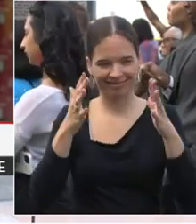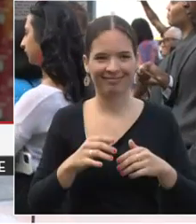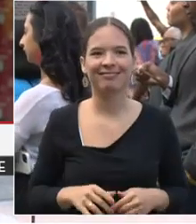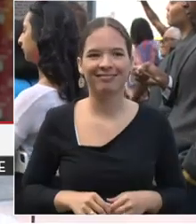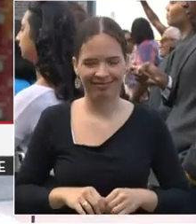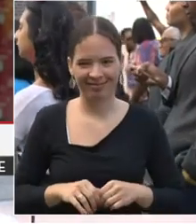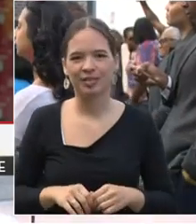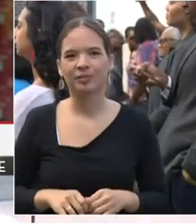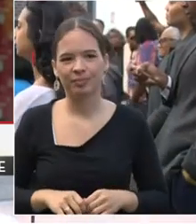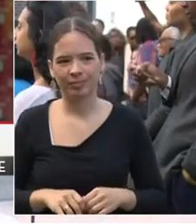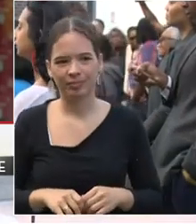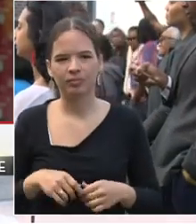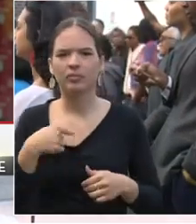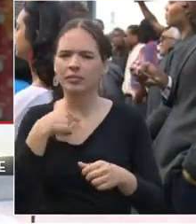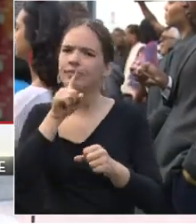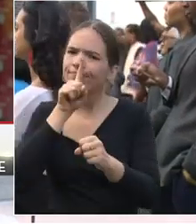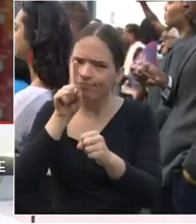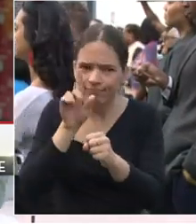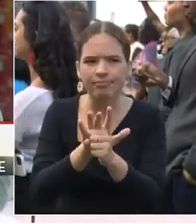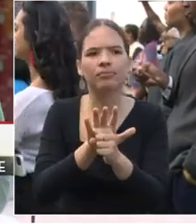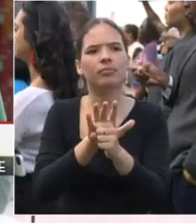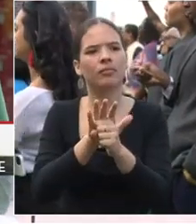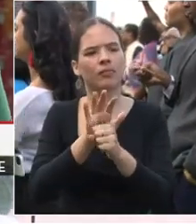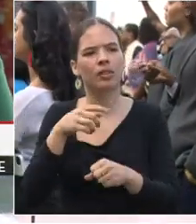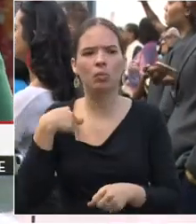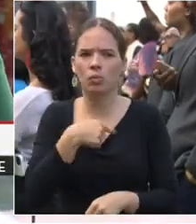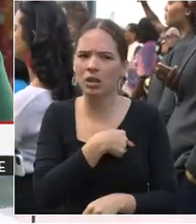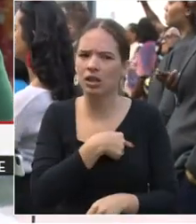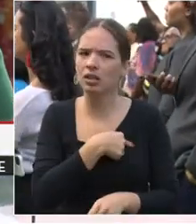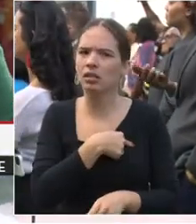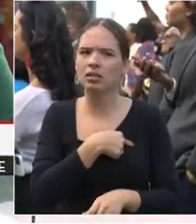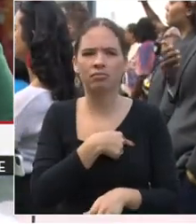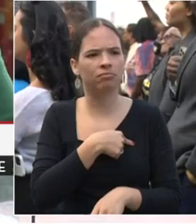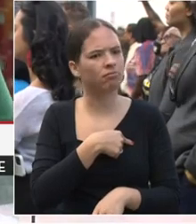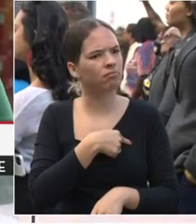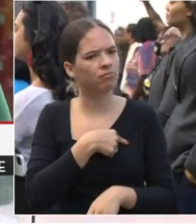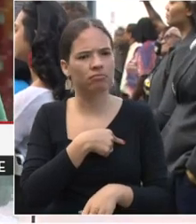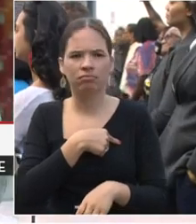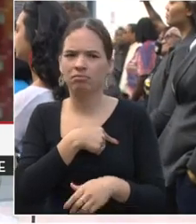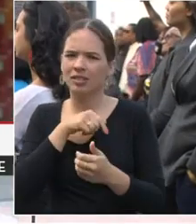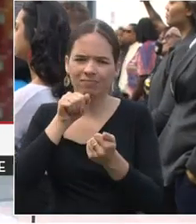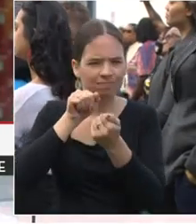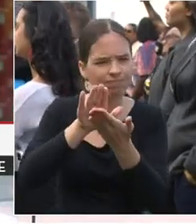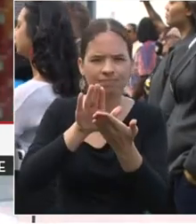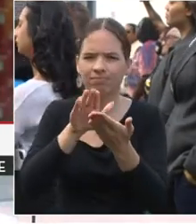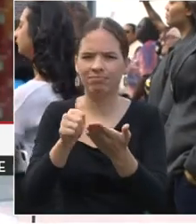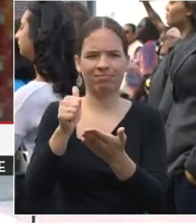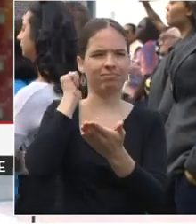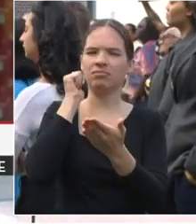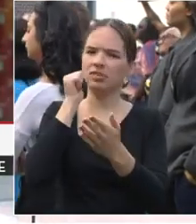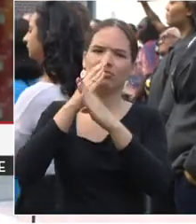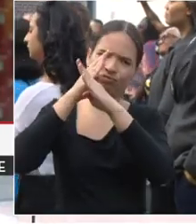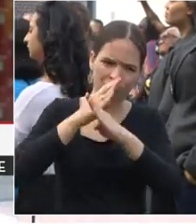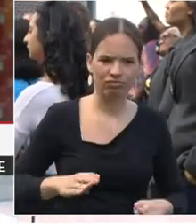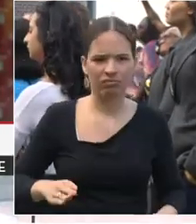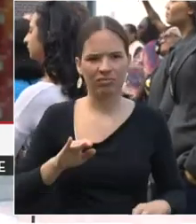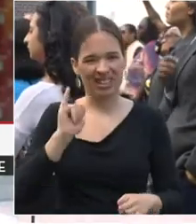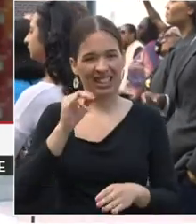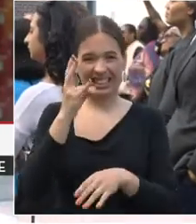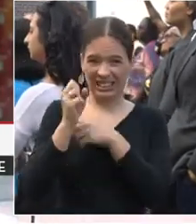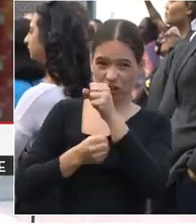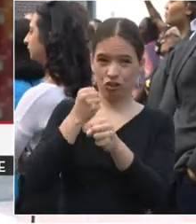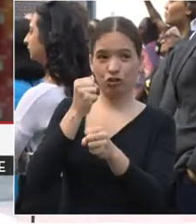We promised that we would not let any obstacle, and even in the last 7 years, there have